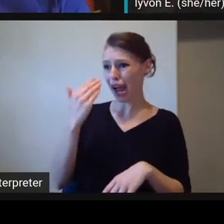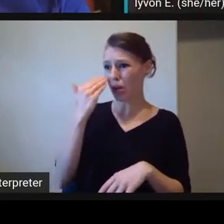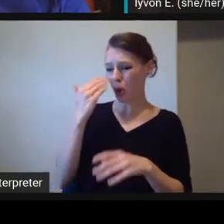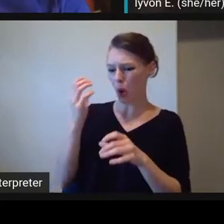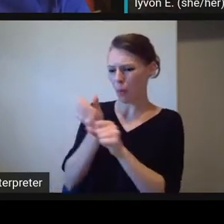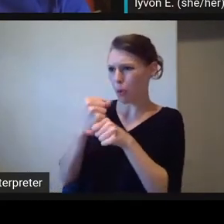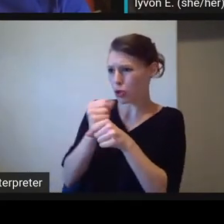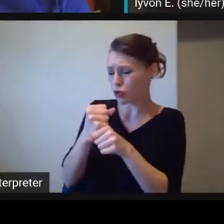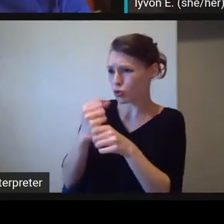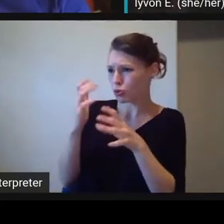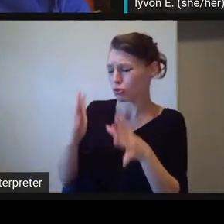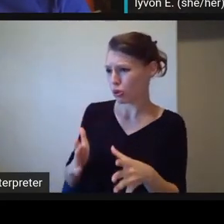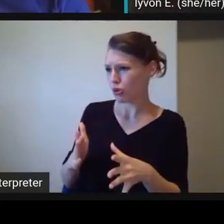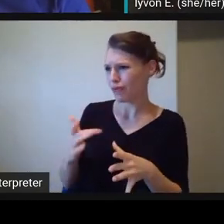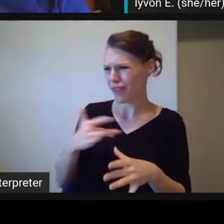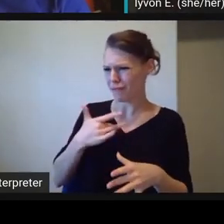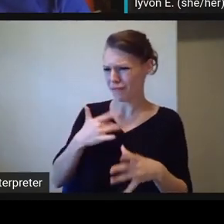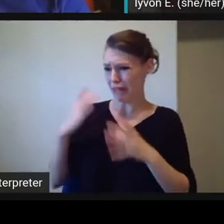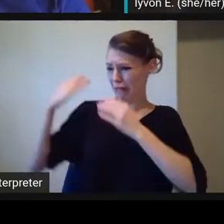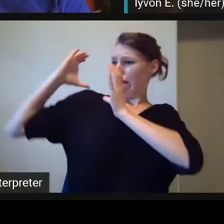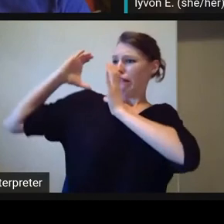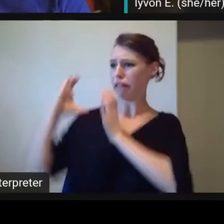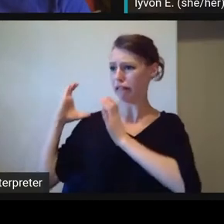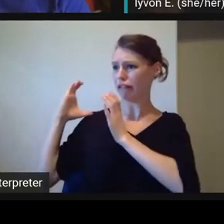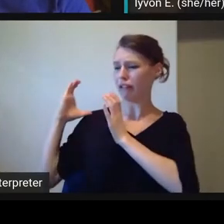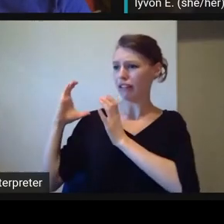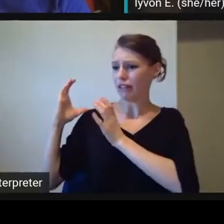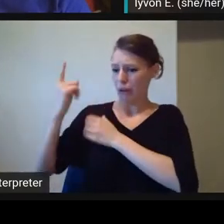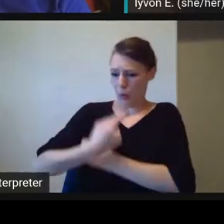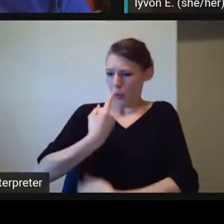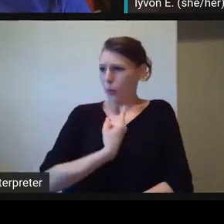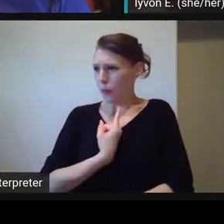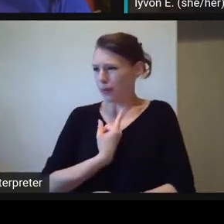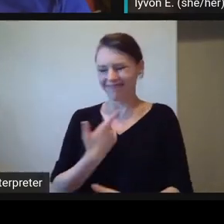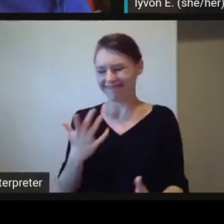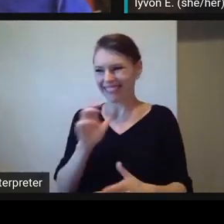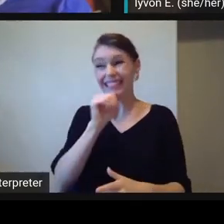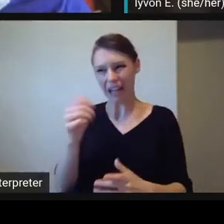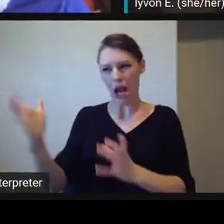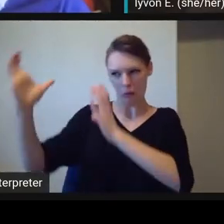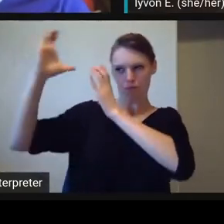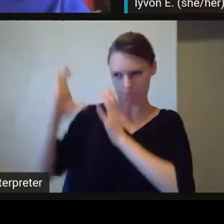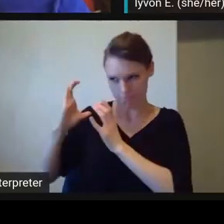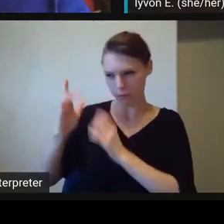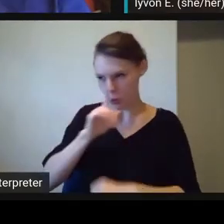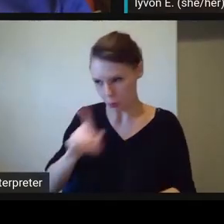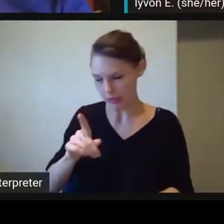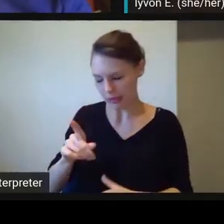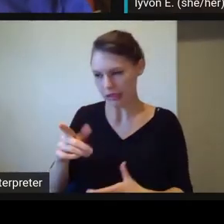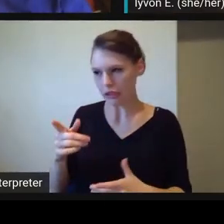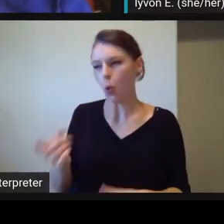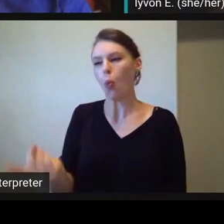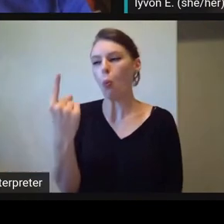the weight of the world on your shoulders. It's not the weight of the world. It is literally this one show. So